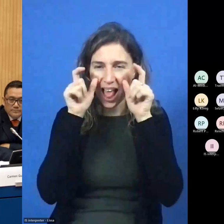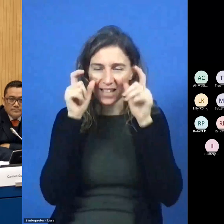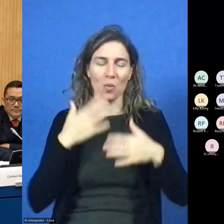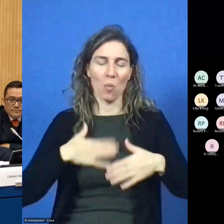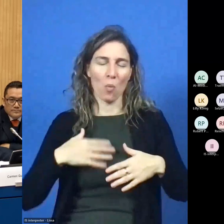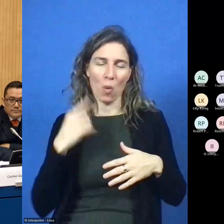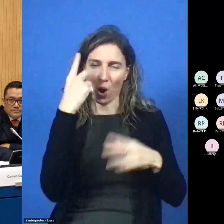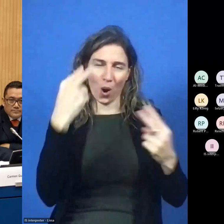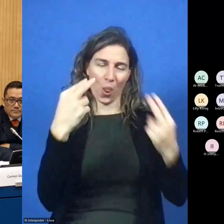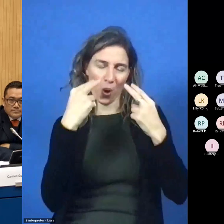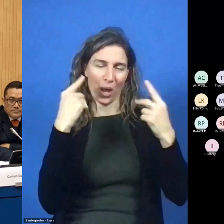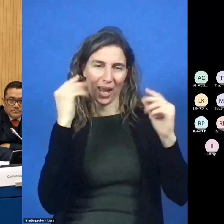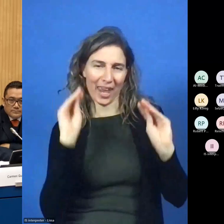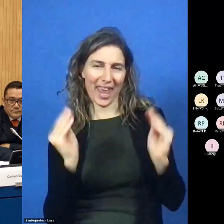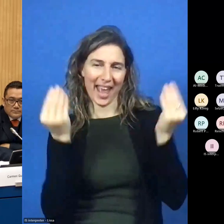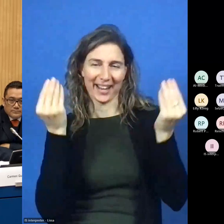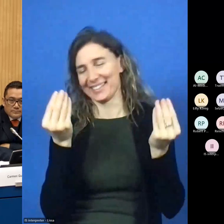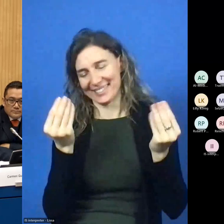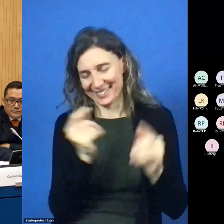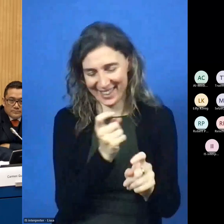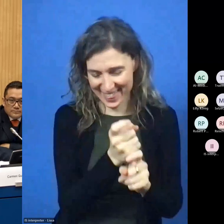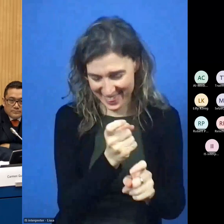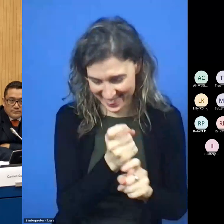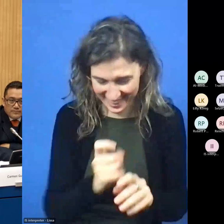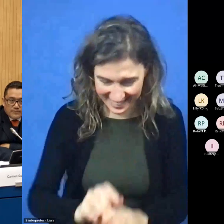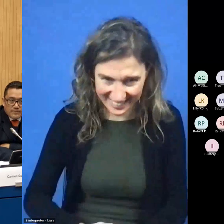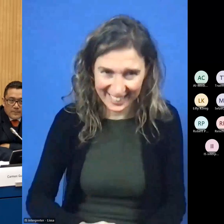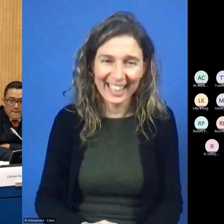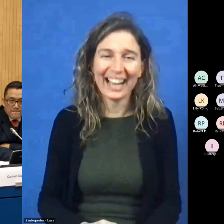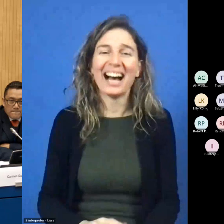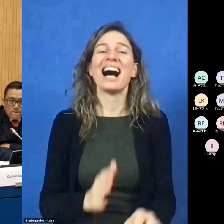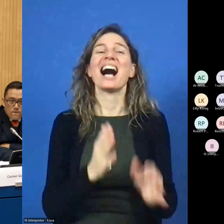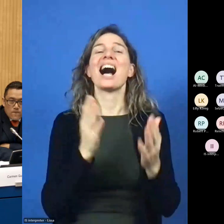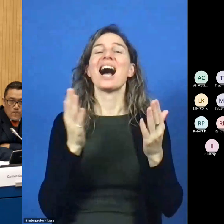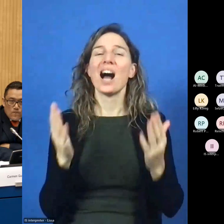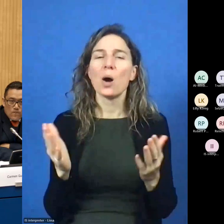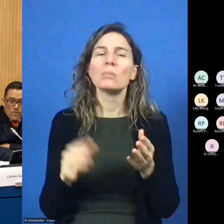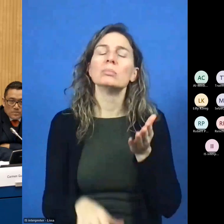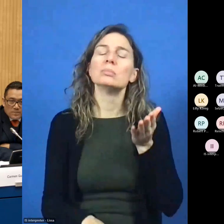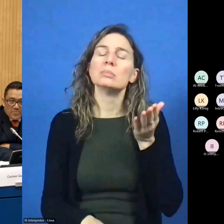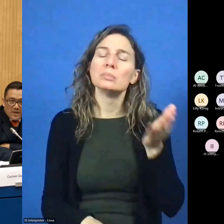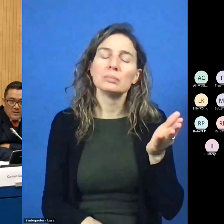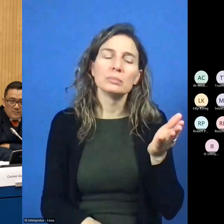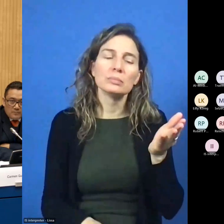is regarding your presentation, because you were showing pictures or images from your